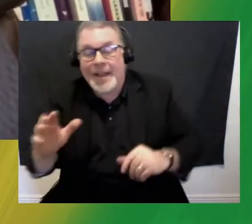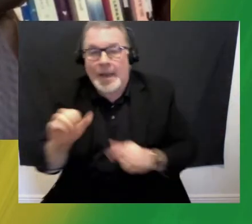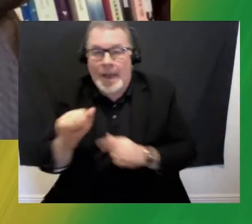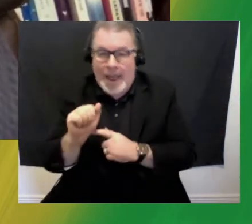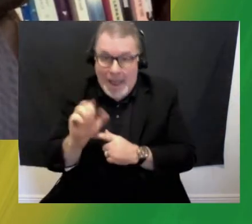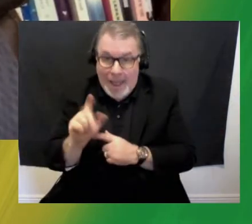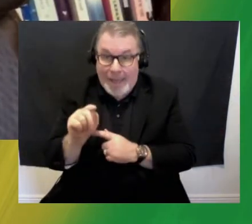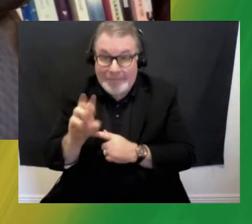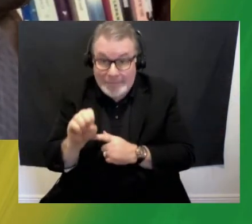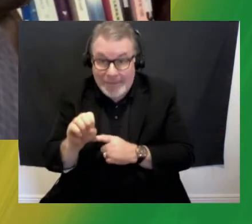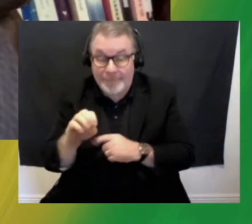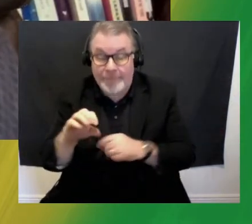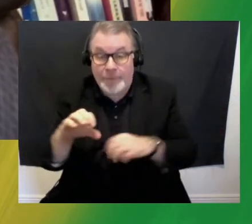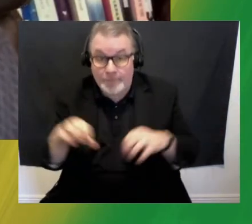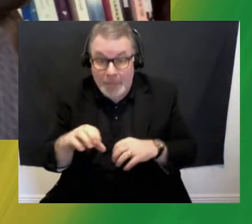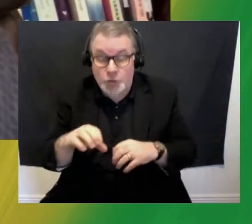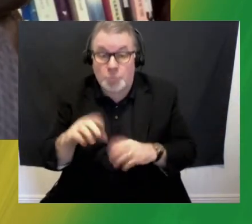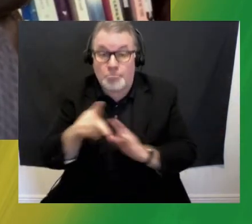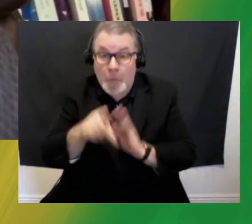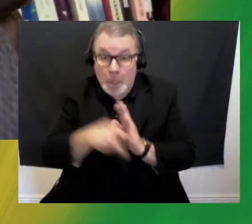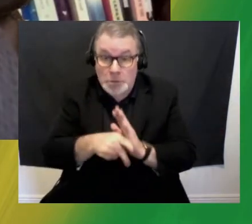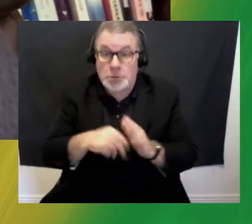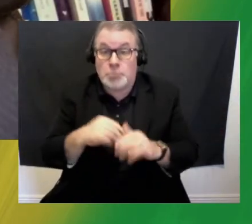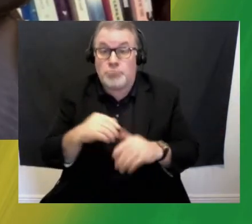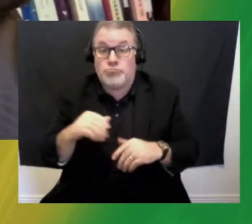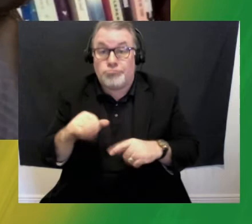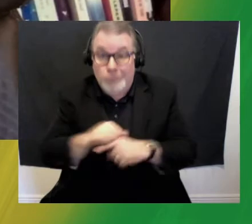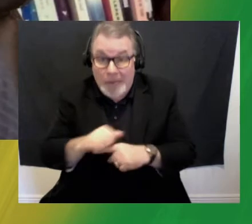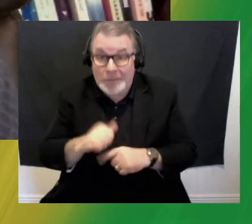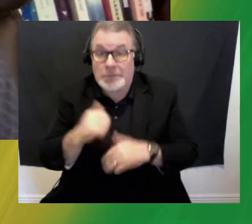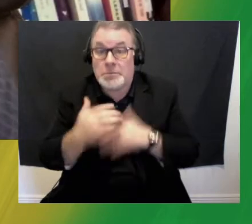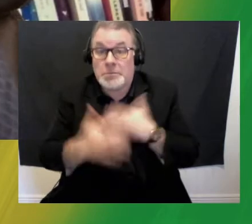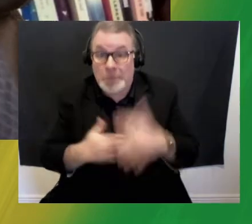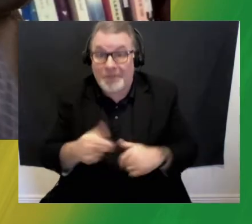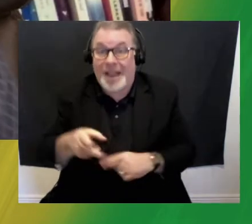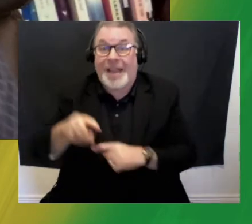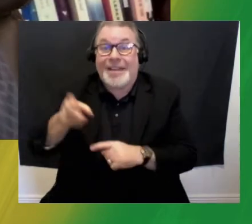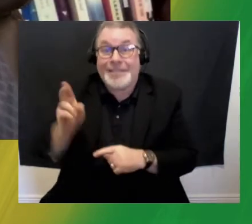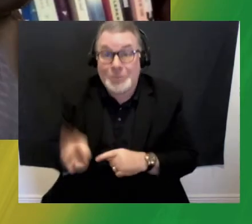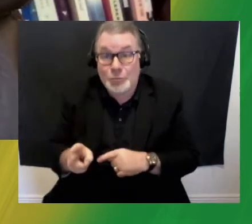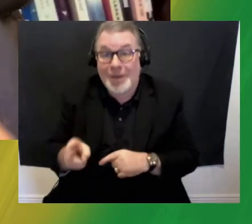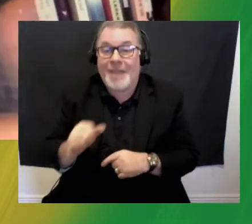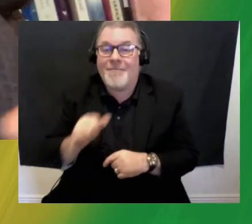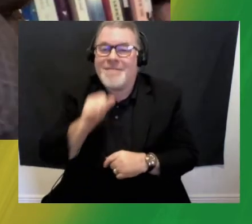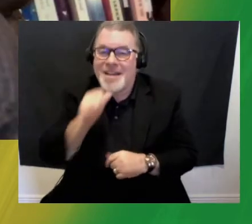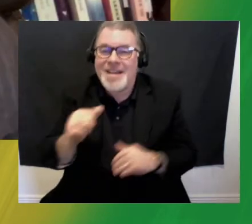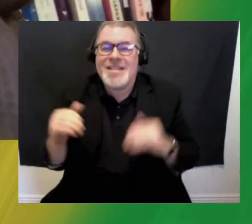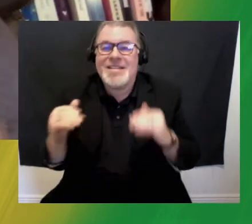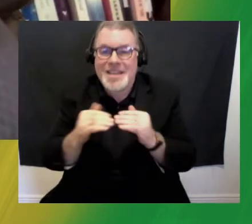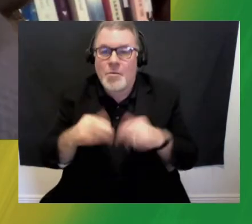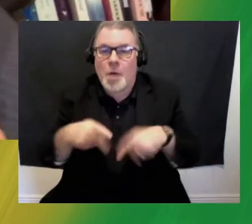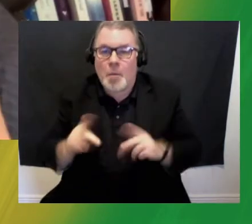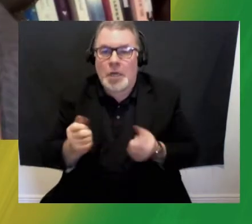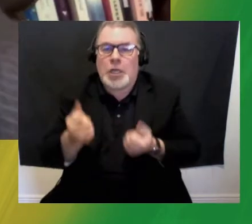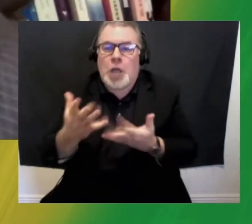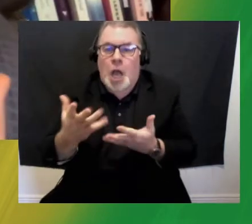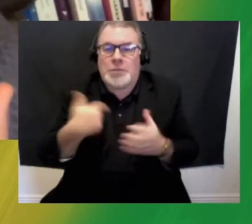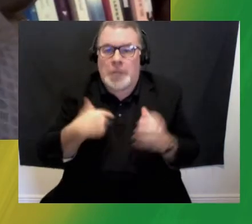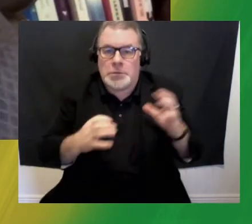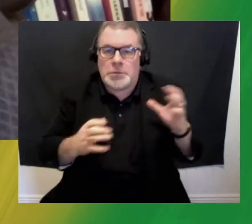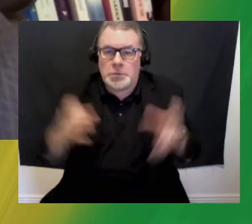measures, policies, practices, procedures, a history of unequal opportunity brought us to that place. So when you